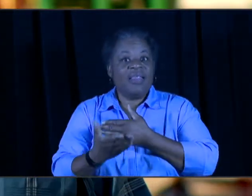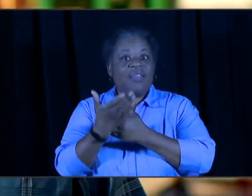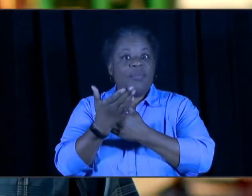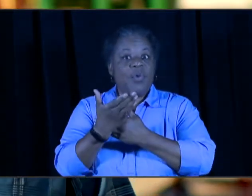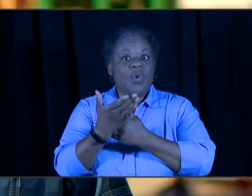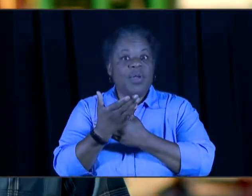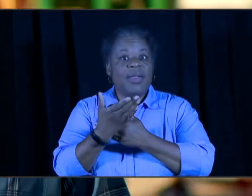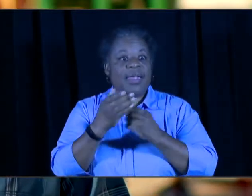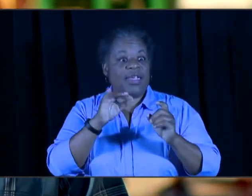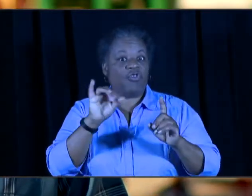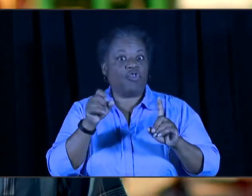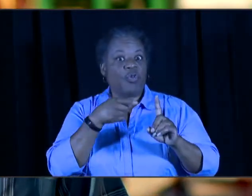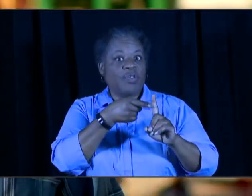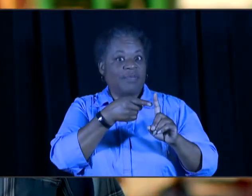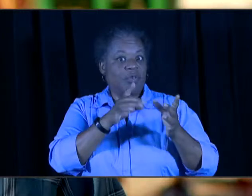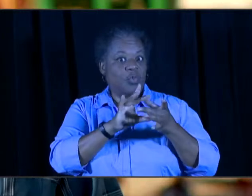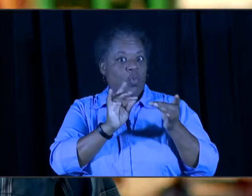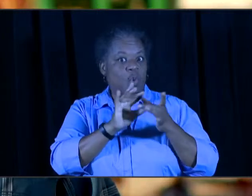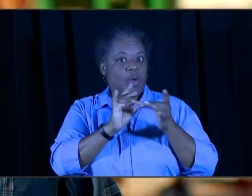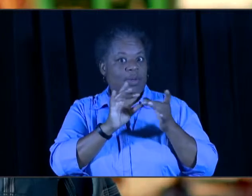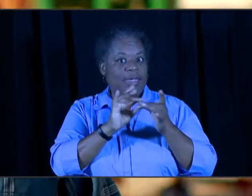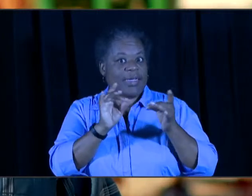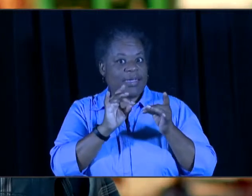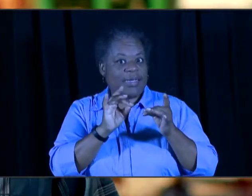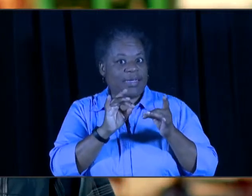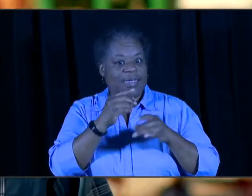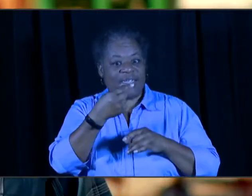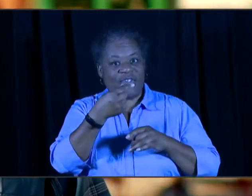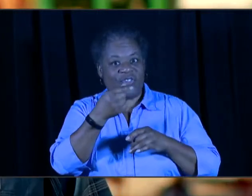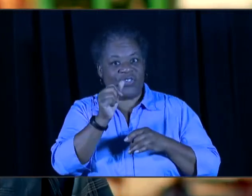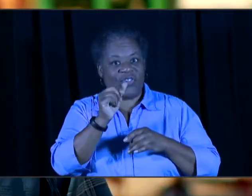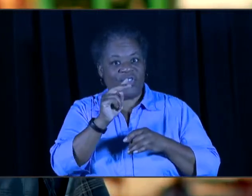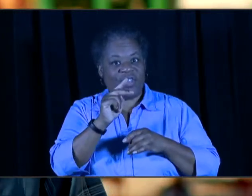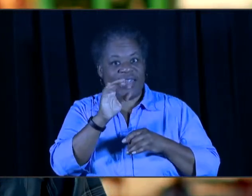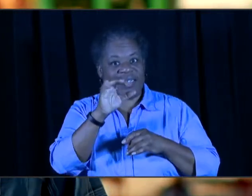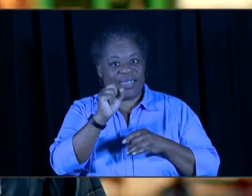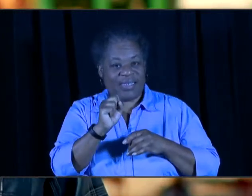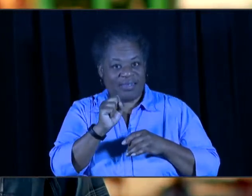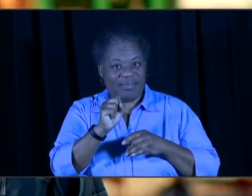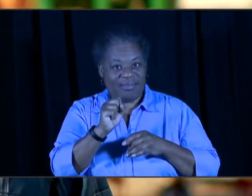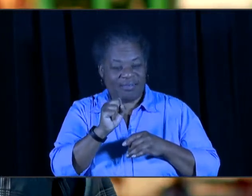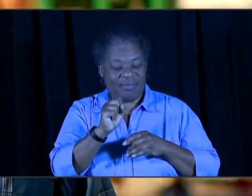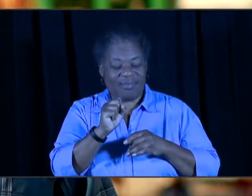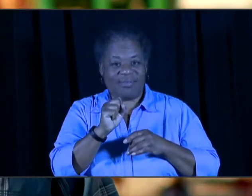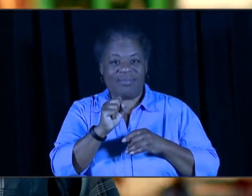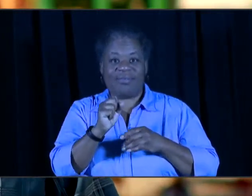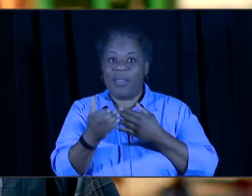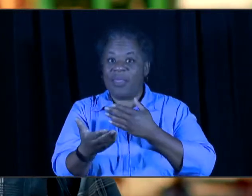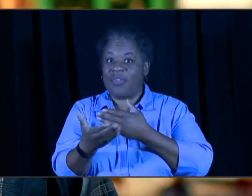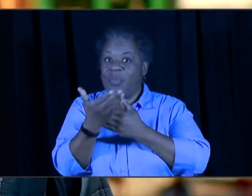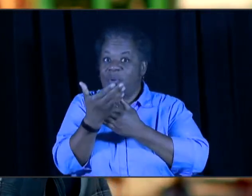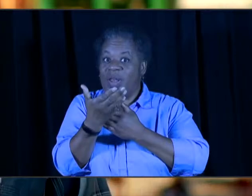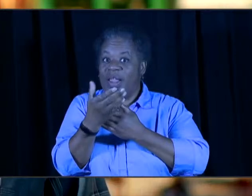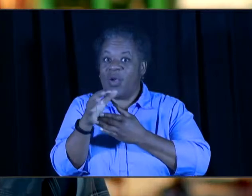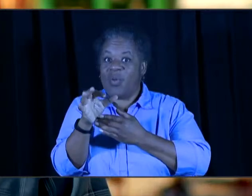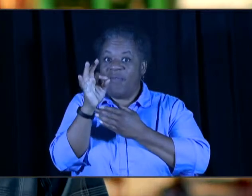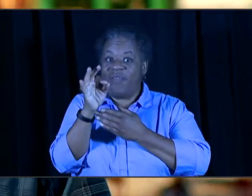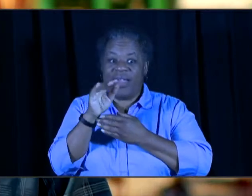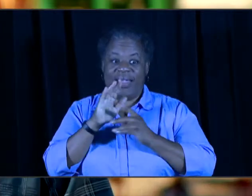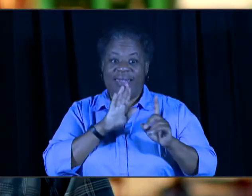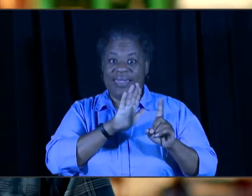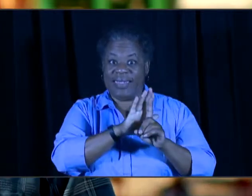episode in Joseph's story, found in Genesis. And today, we find that his story comes full